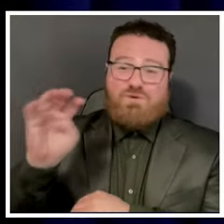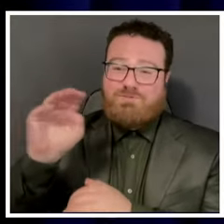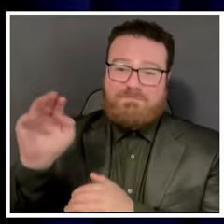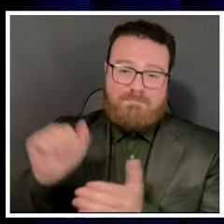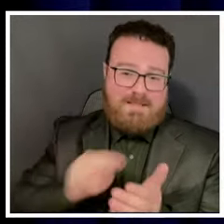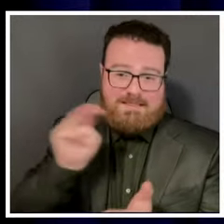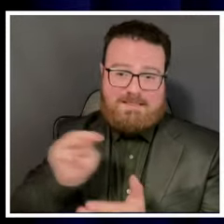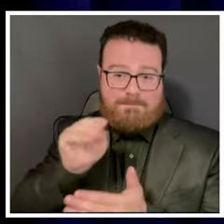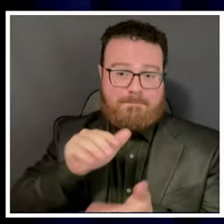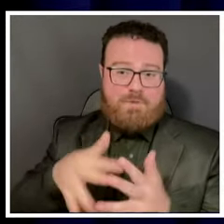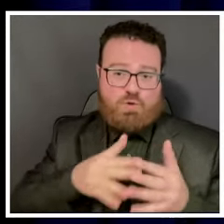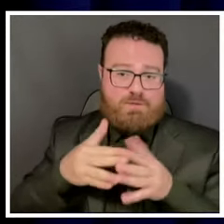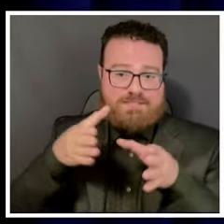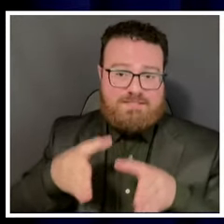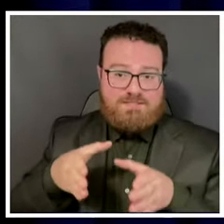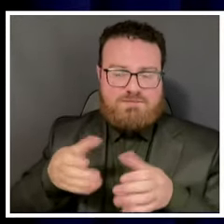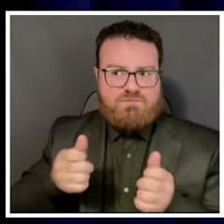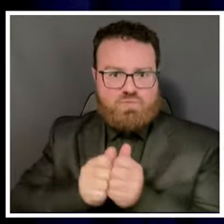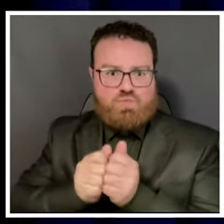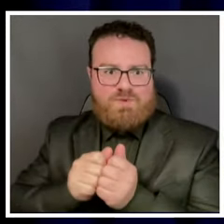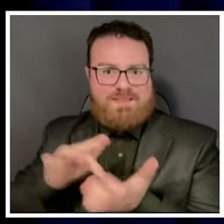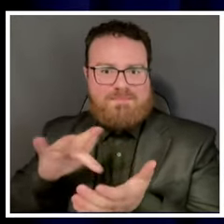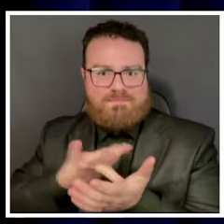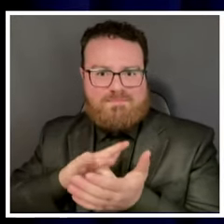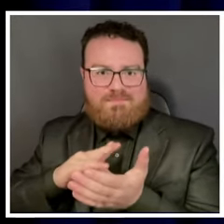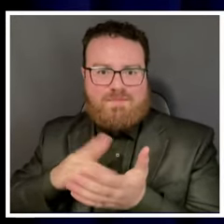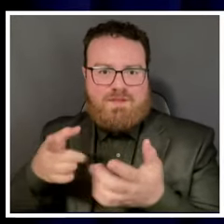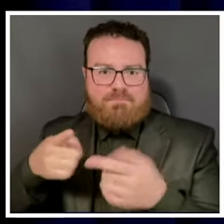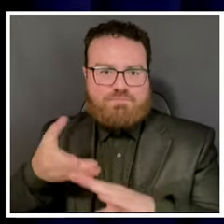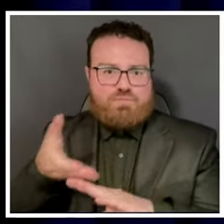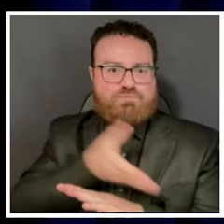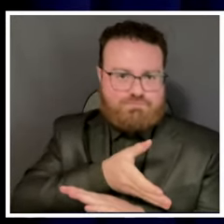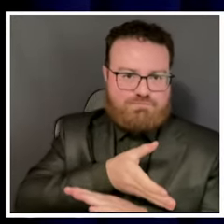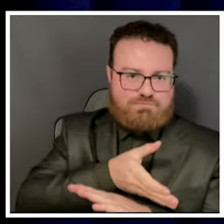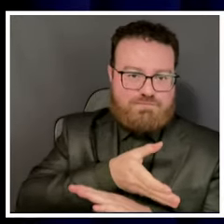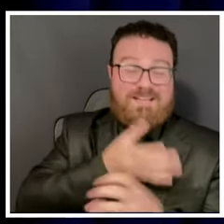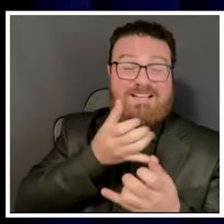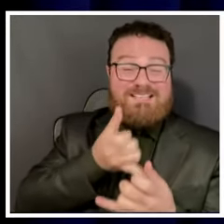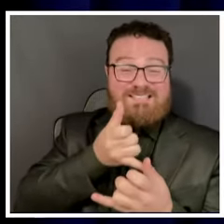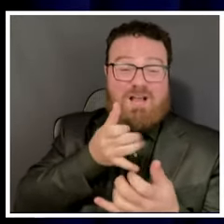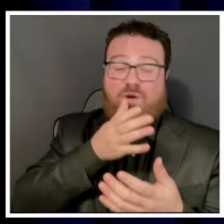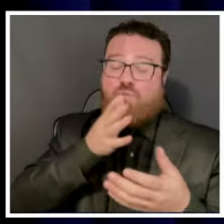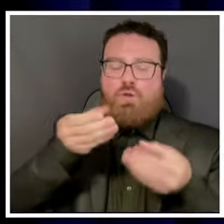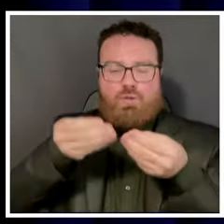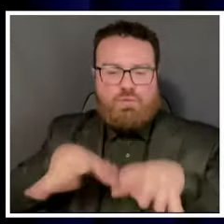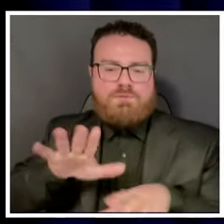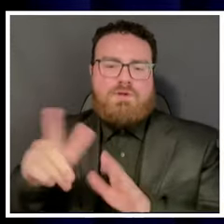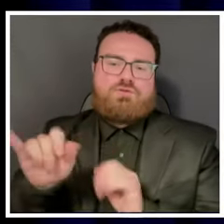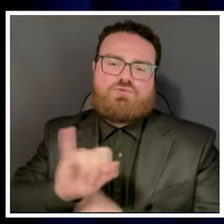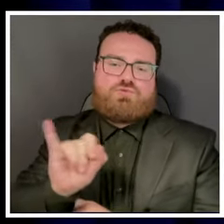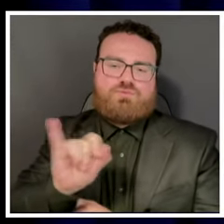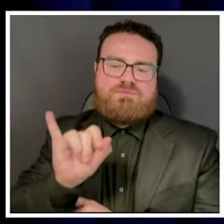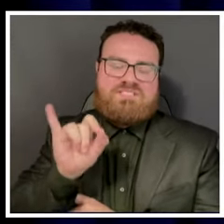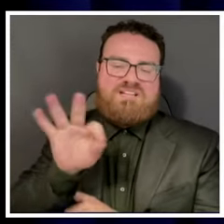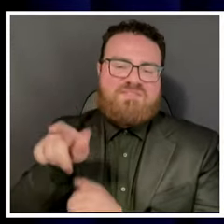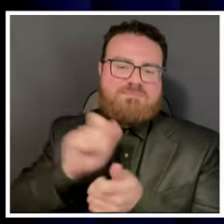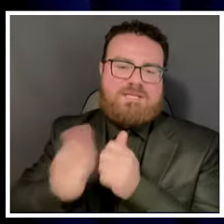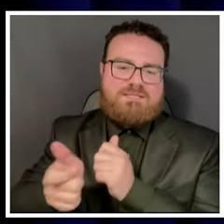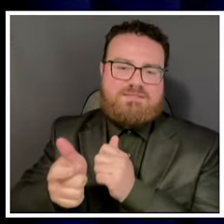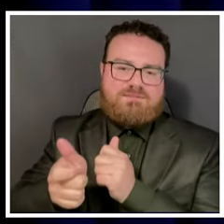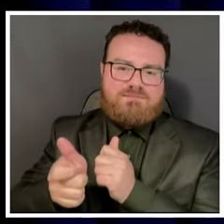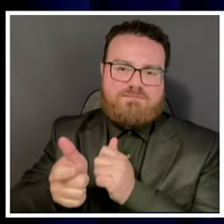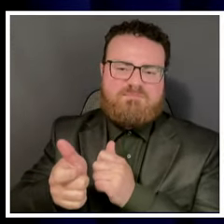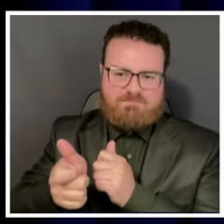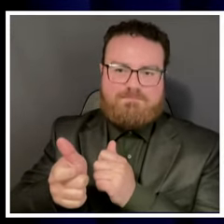health care because of the Affordable Care Act would lose their coverage. 100 million. It means millions of young people